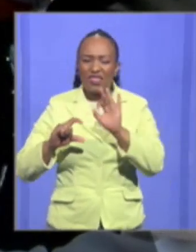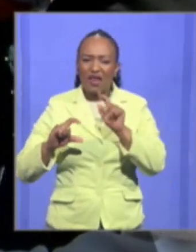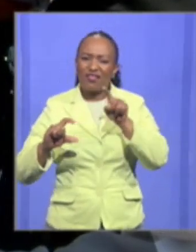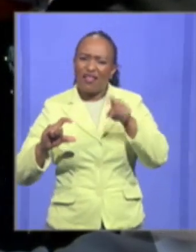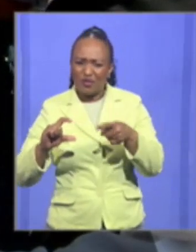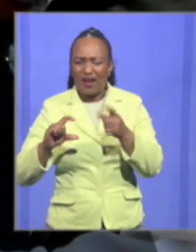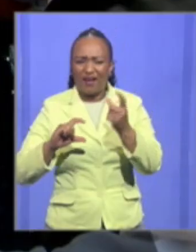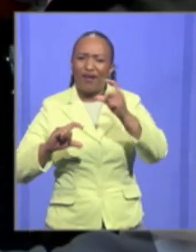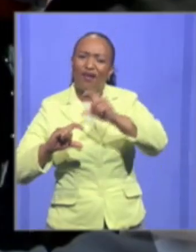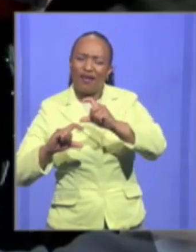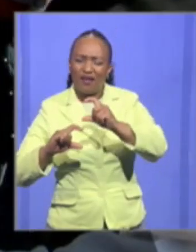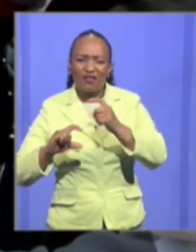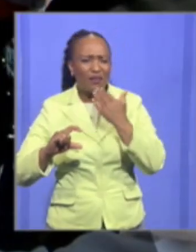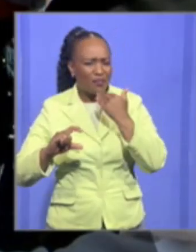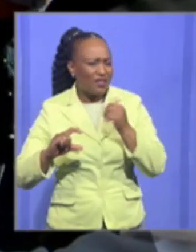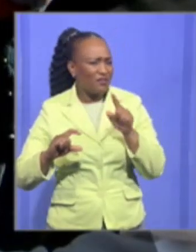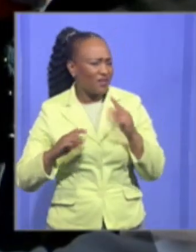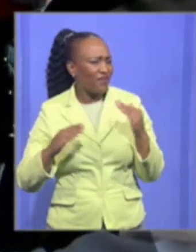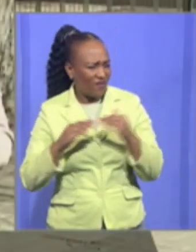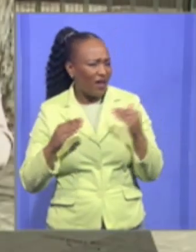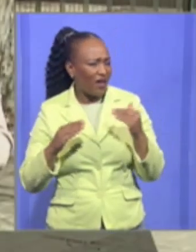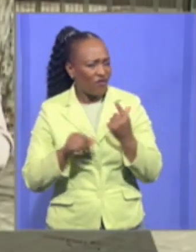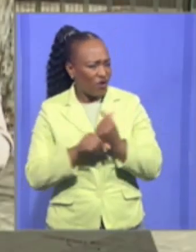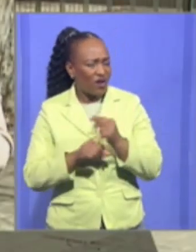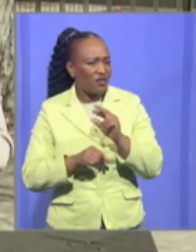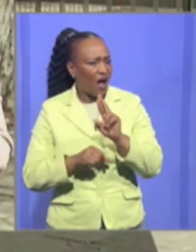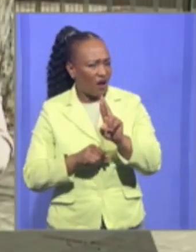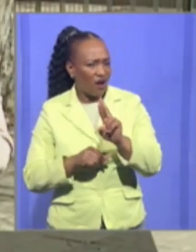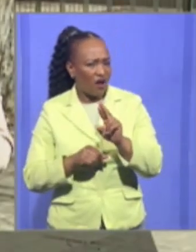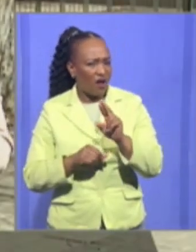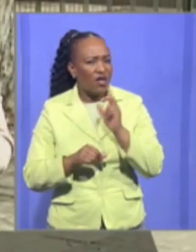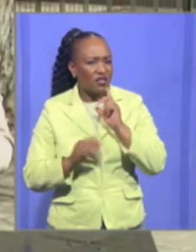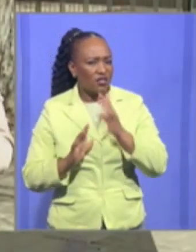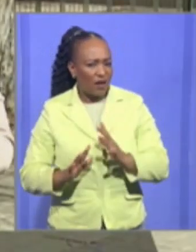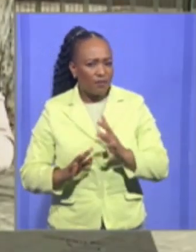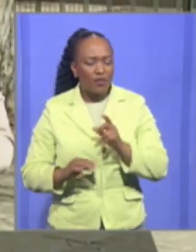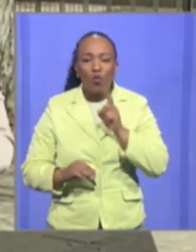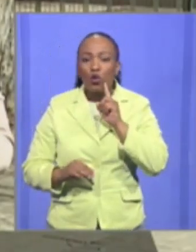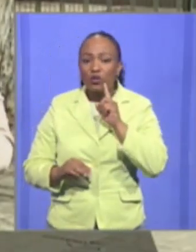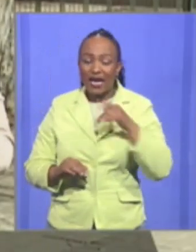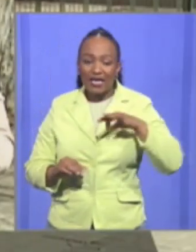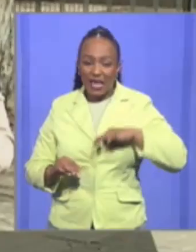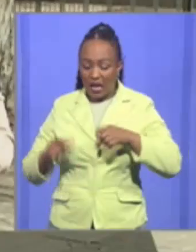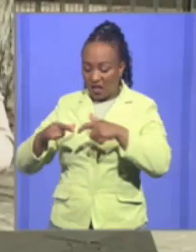re ne re kopa justice e etsa le ho matitjhere Grade R. Ha o checka in our salary advices hona le